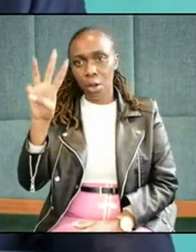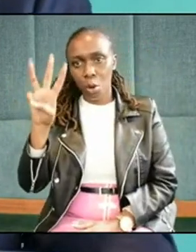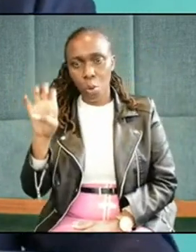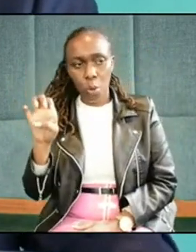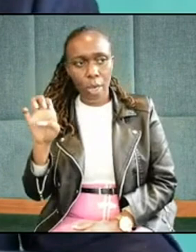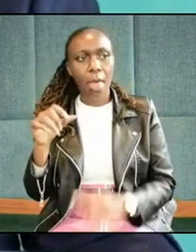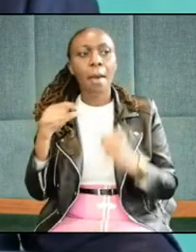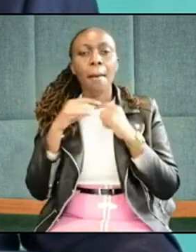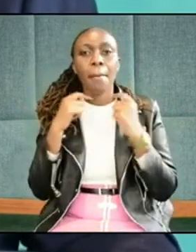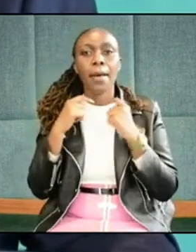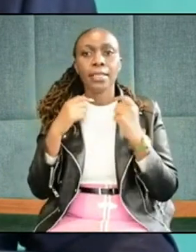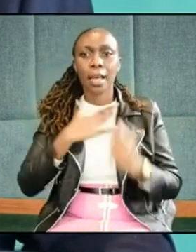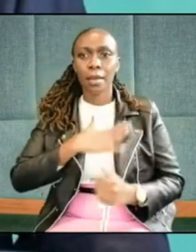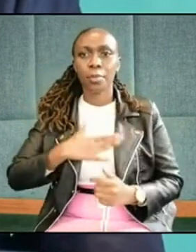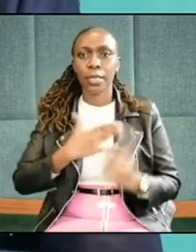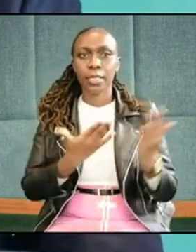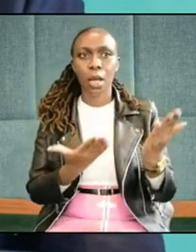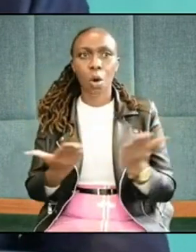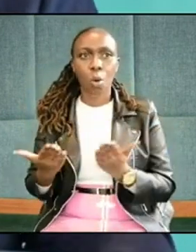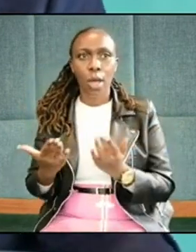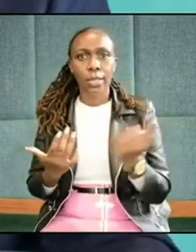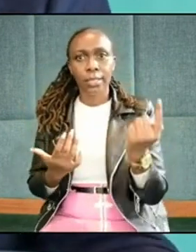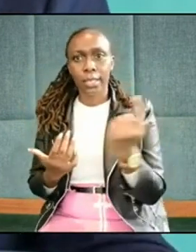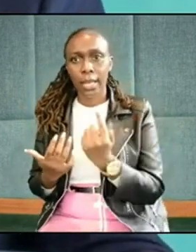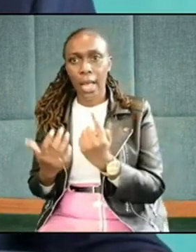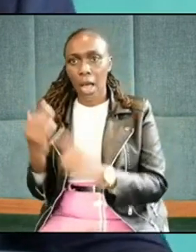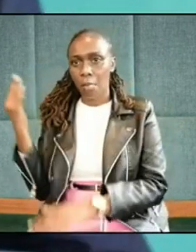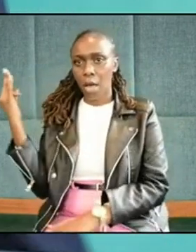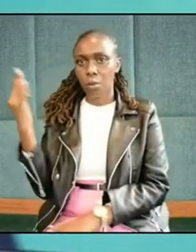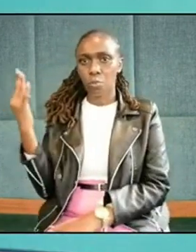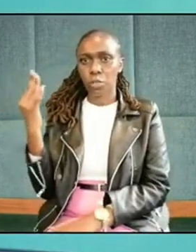Pastor, please welcome. Come to minister to the